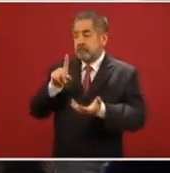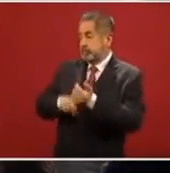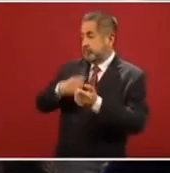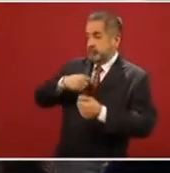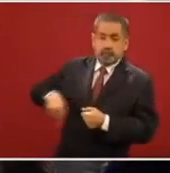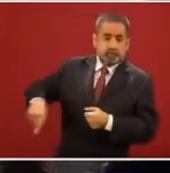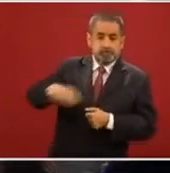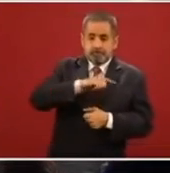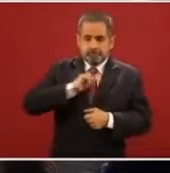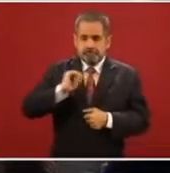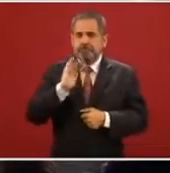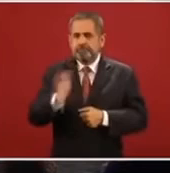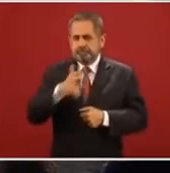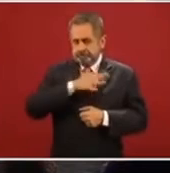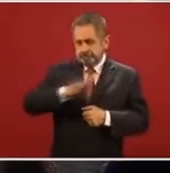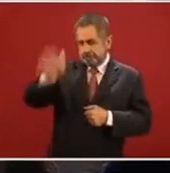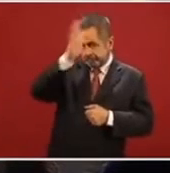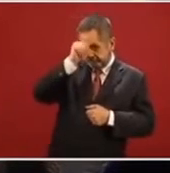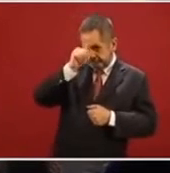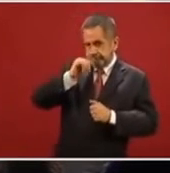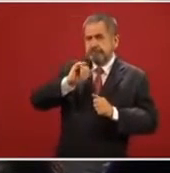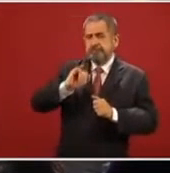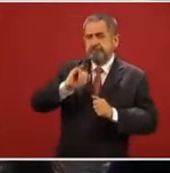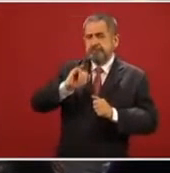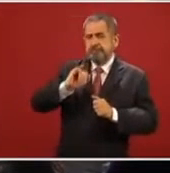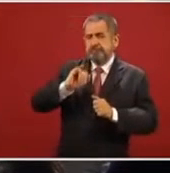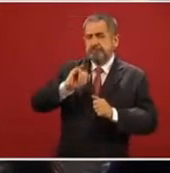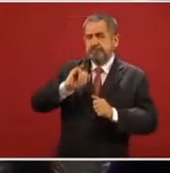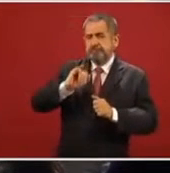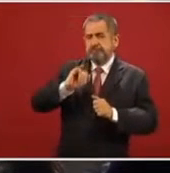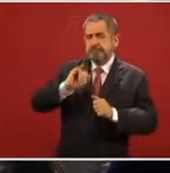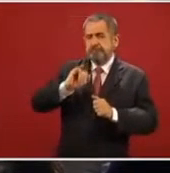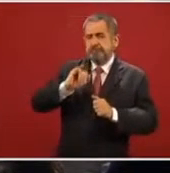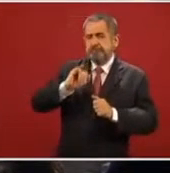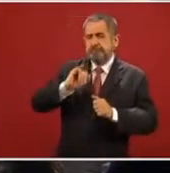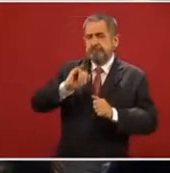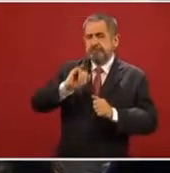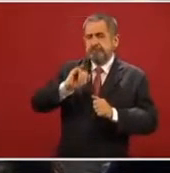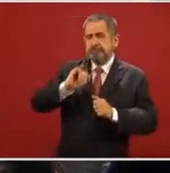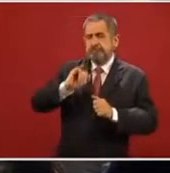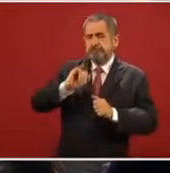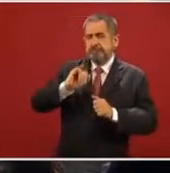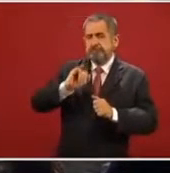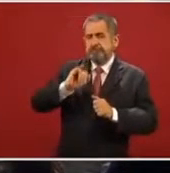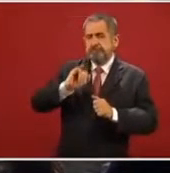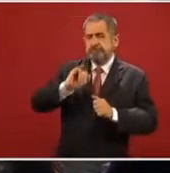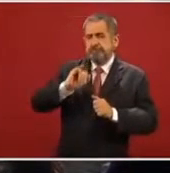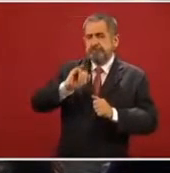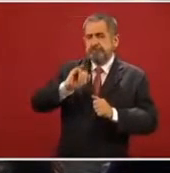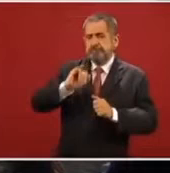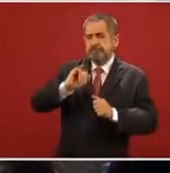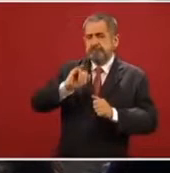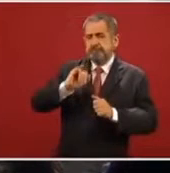marco de la operación general. Y lo pongo como that is framed or in the mark of a general